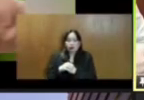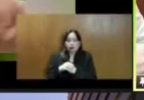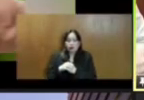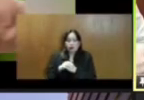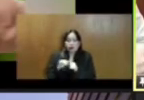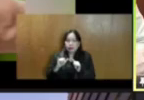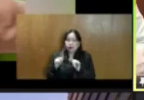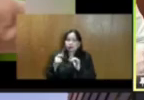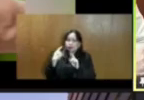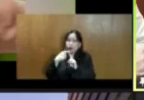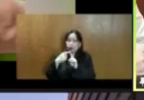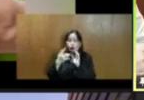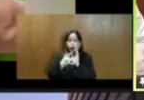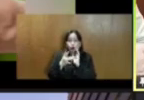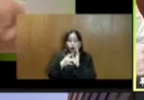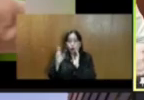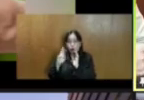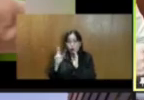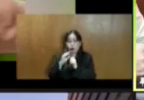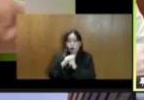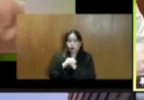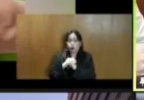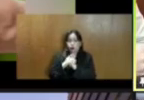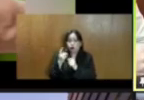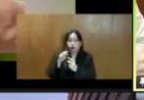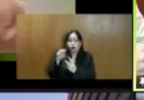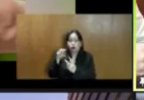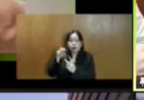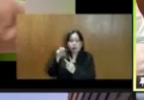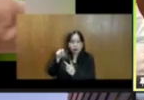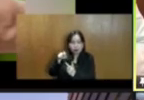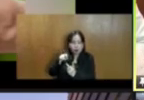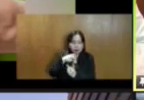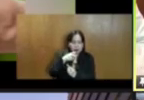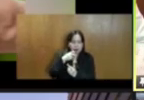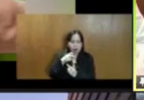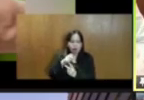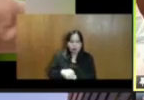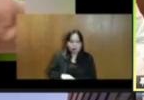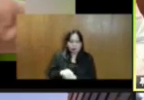of the technologies involved, right, in the transition. Yeah, thank you.